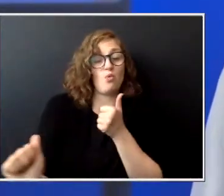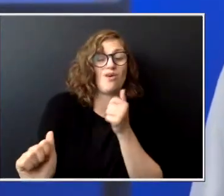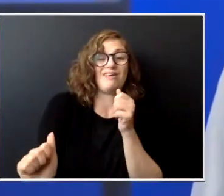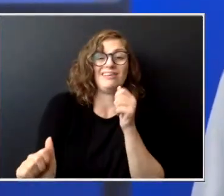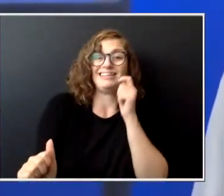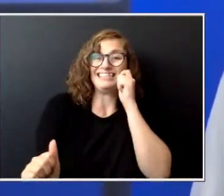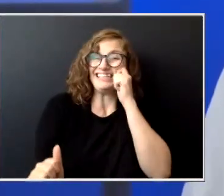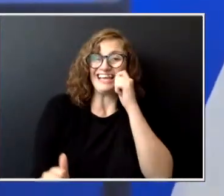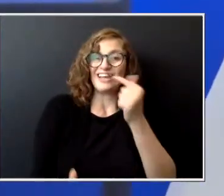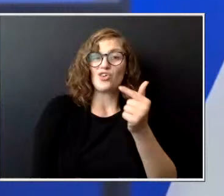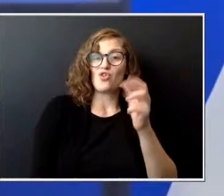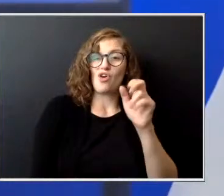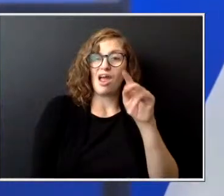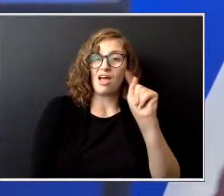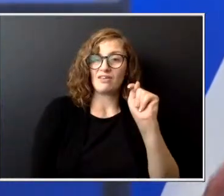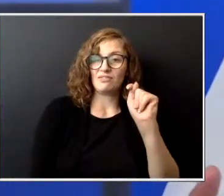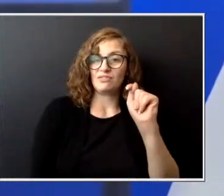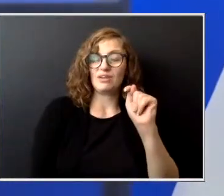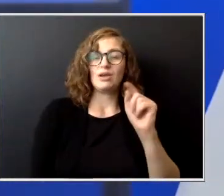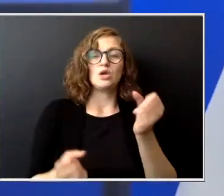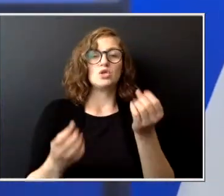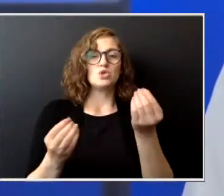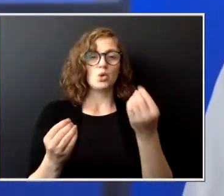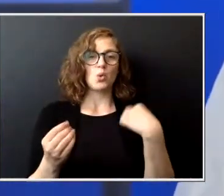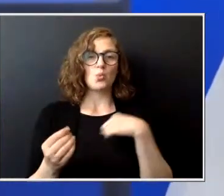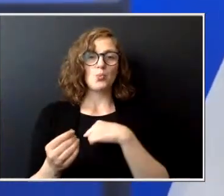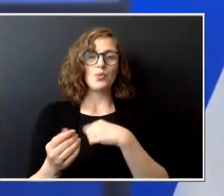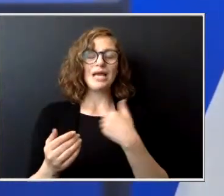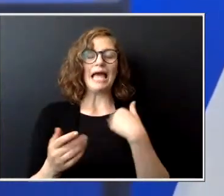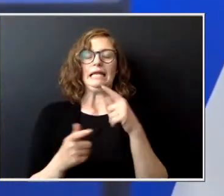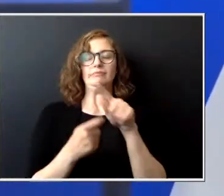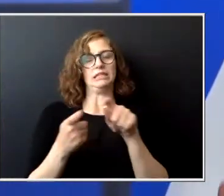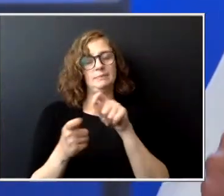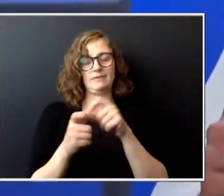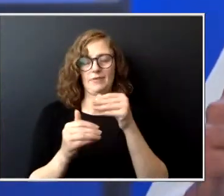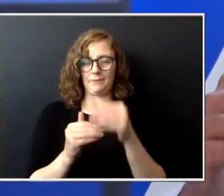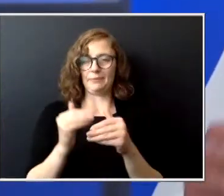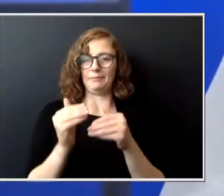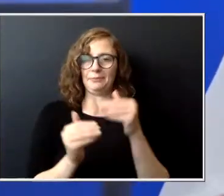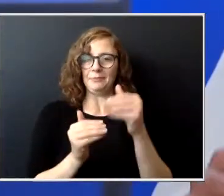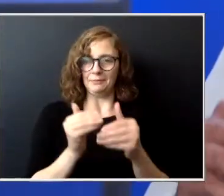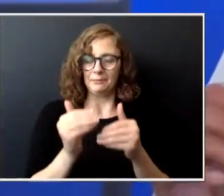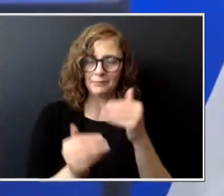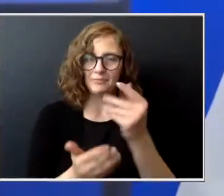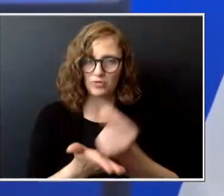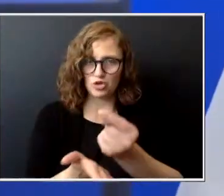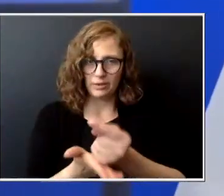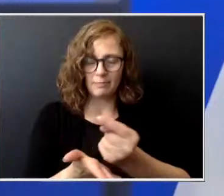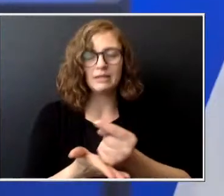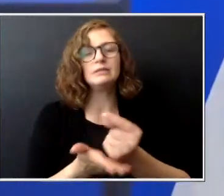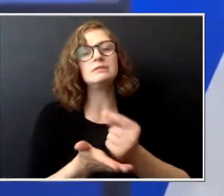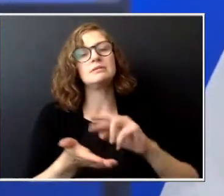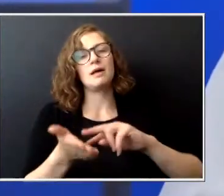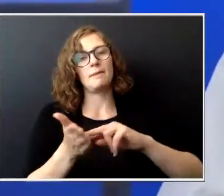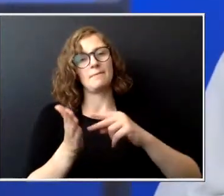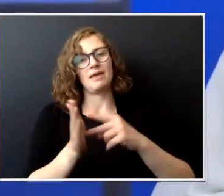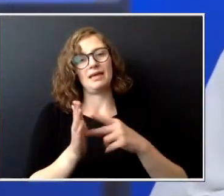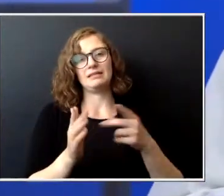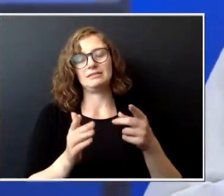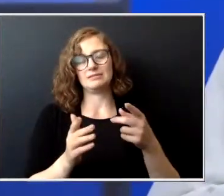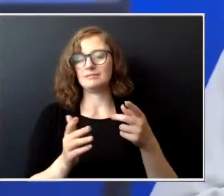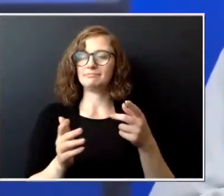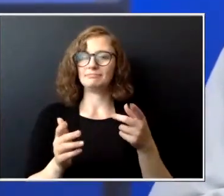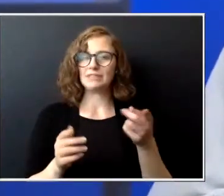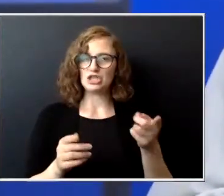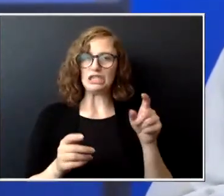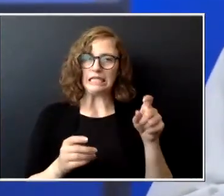of specific kind of sequence of treatments that allowed us to have her not require skin graft. So we